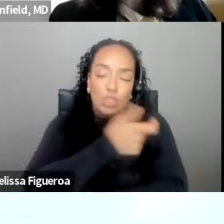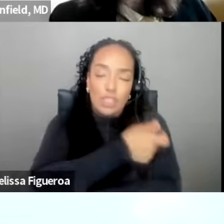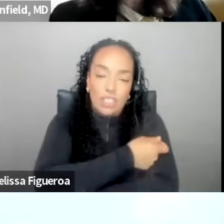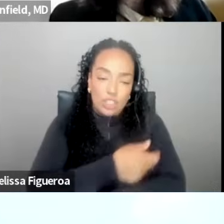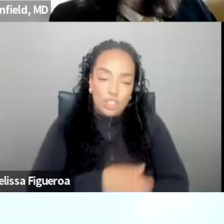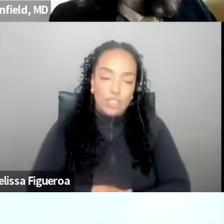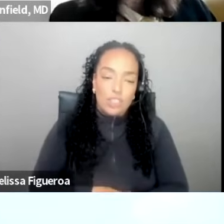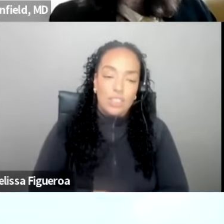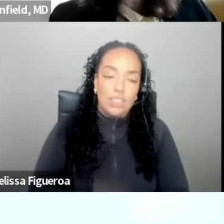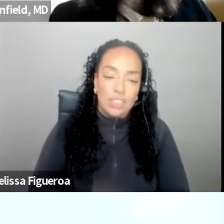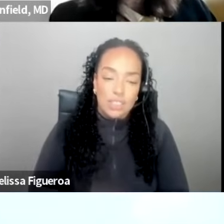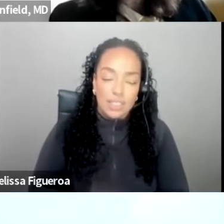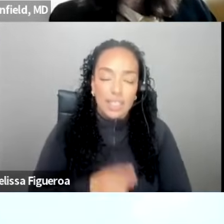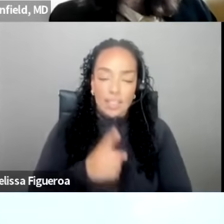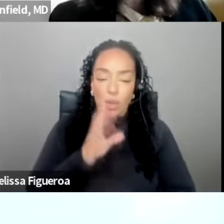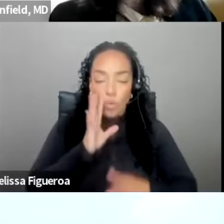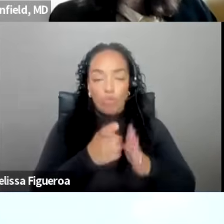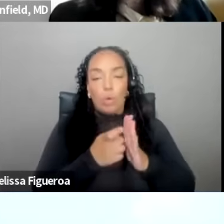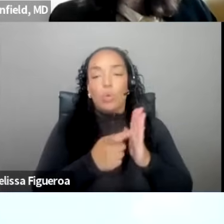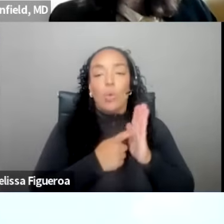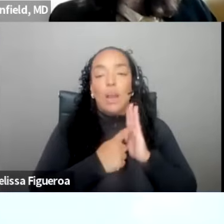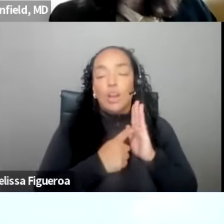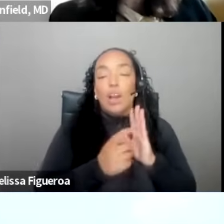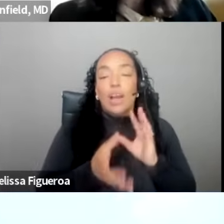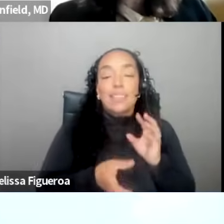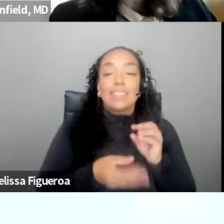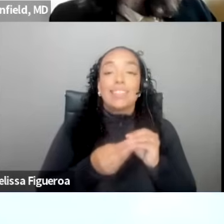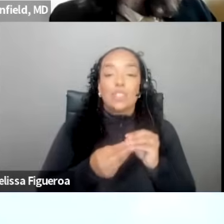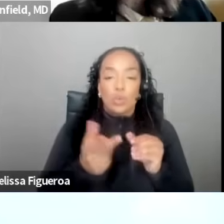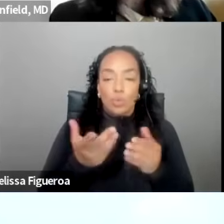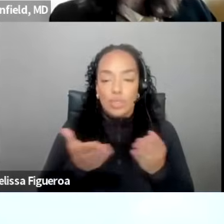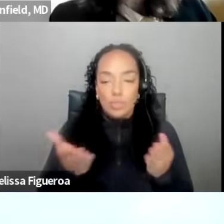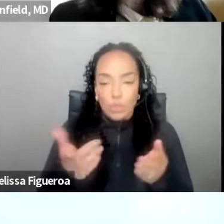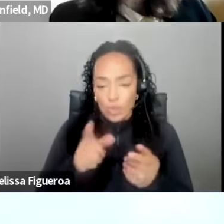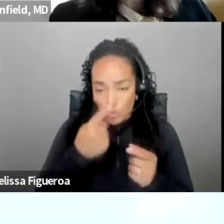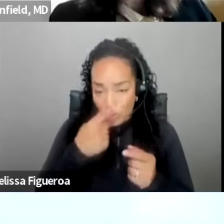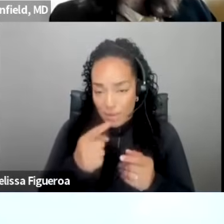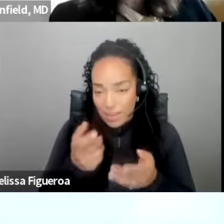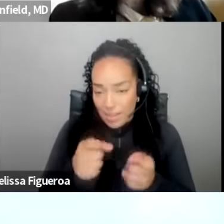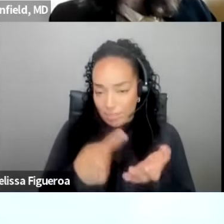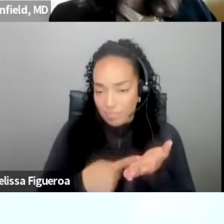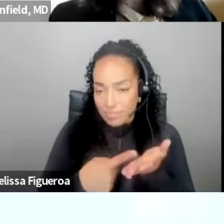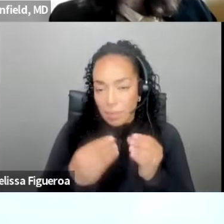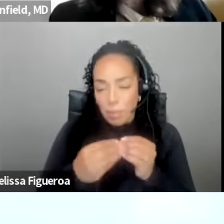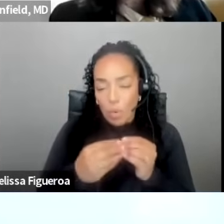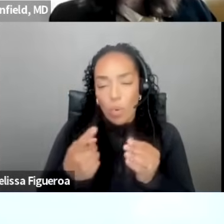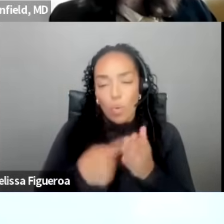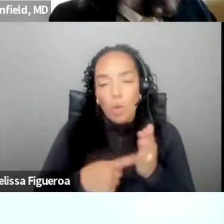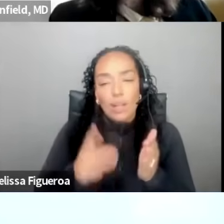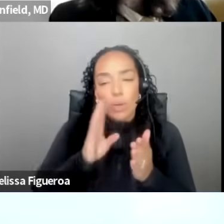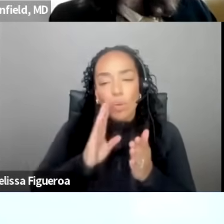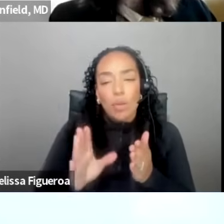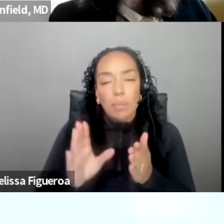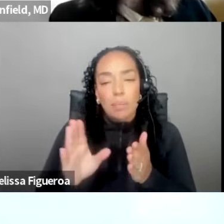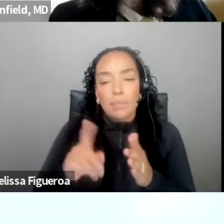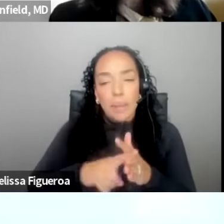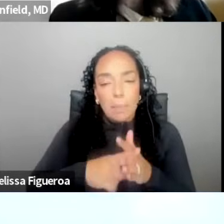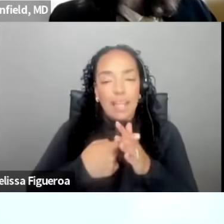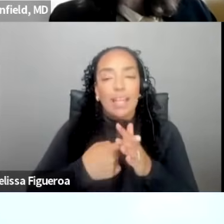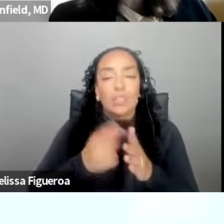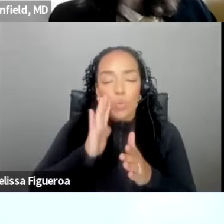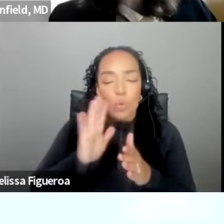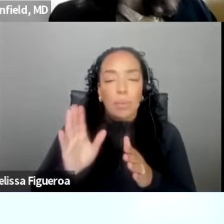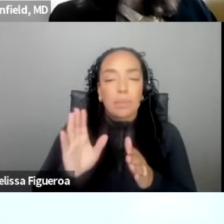would require additional resources at that point. Can you talk a little bit more about what the implications would be of those 3 stages